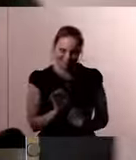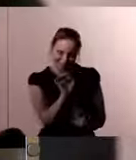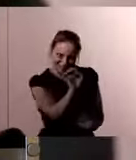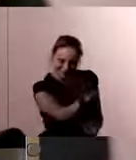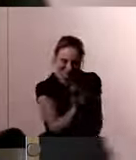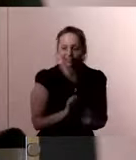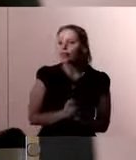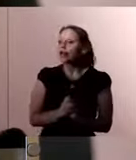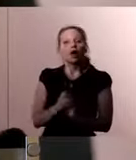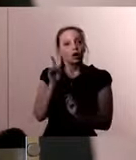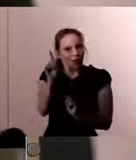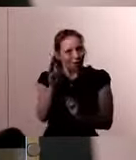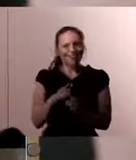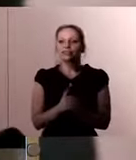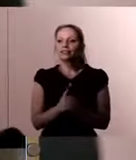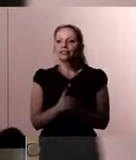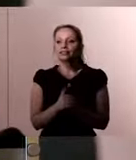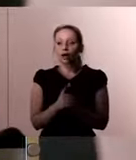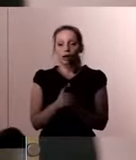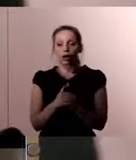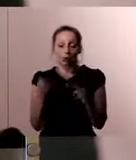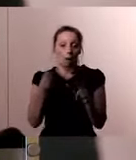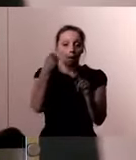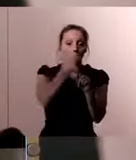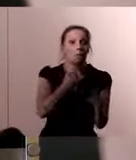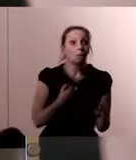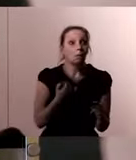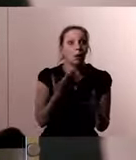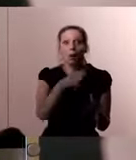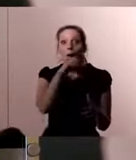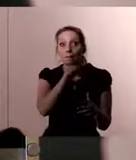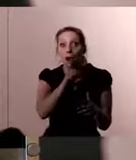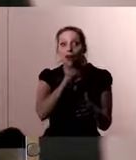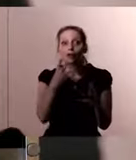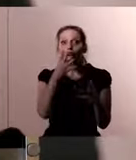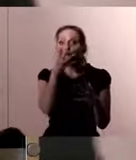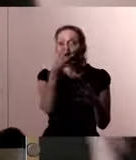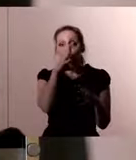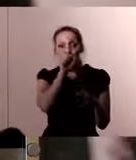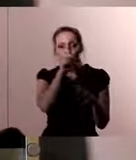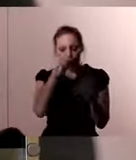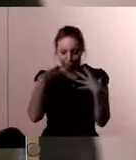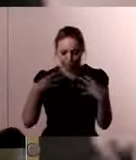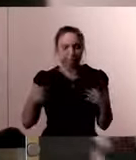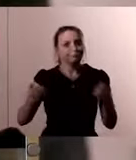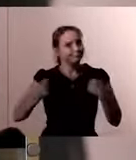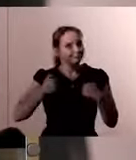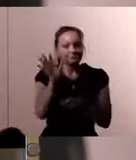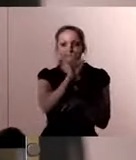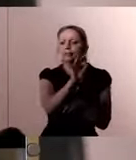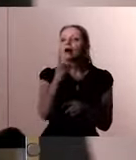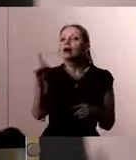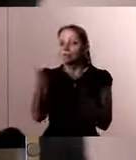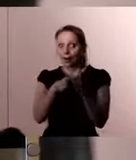So apparently the human contraceptive pill doesn't have much effect on male orangutans. Because Kiana began to put on